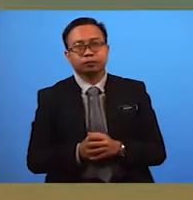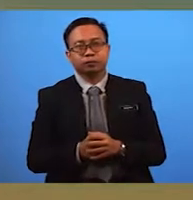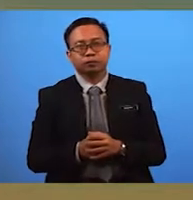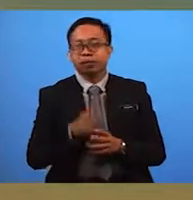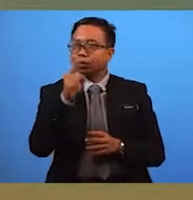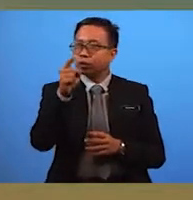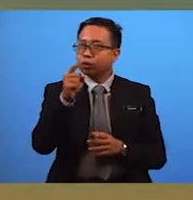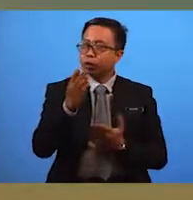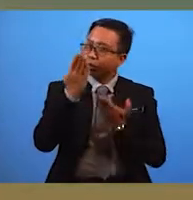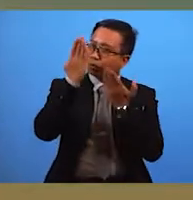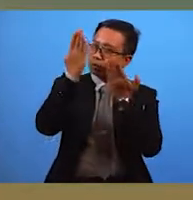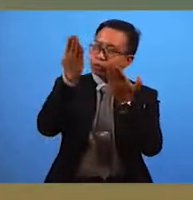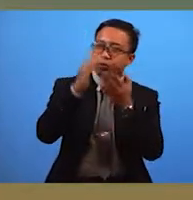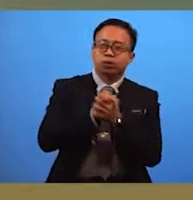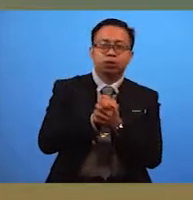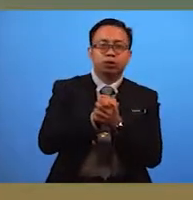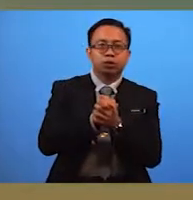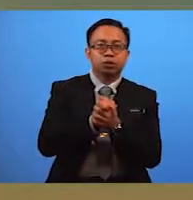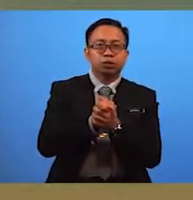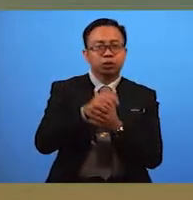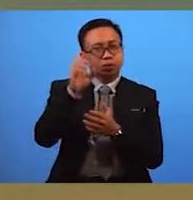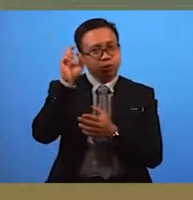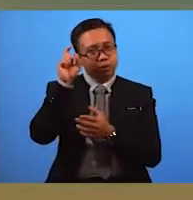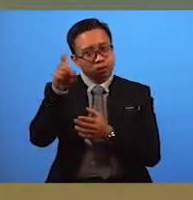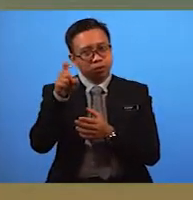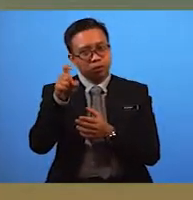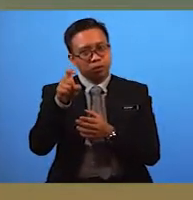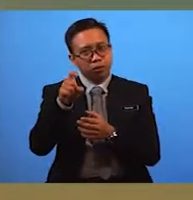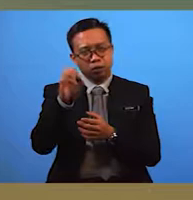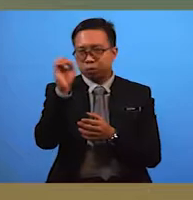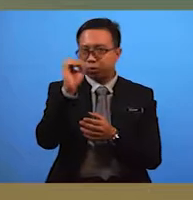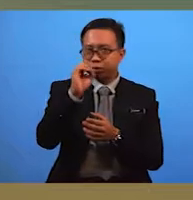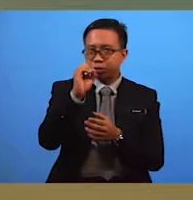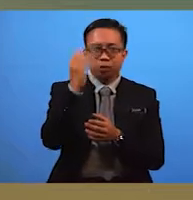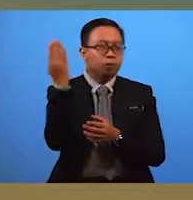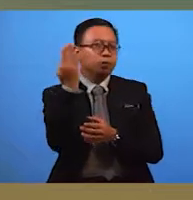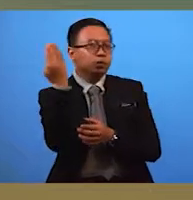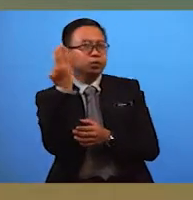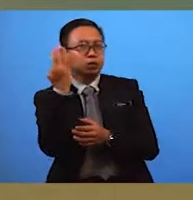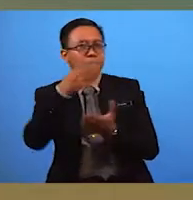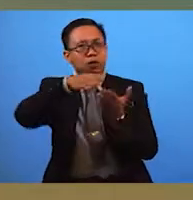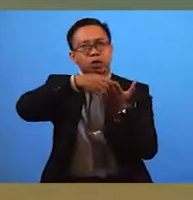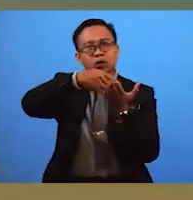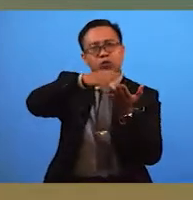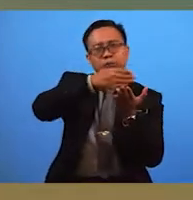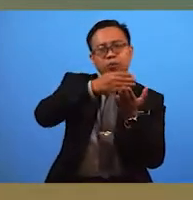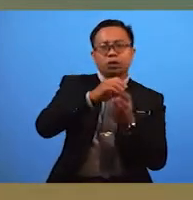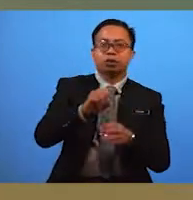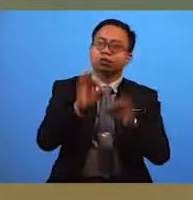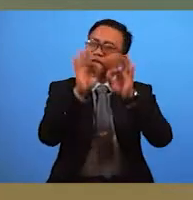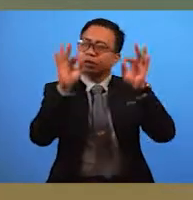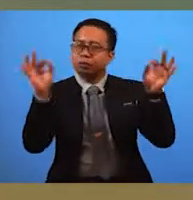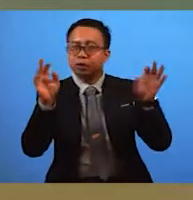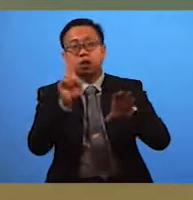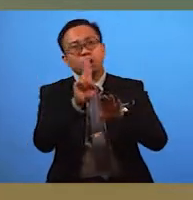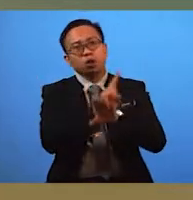Your introduction should avoid making general or sweeping statements.